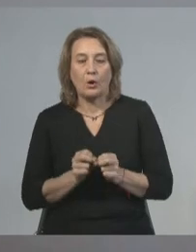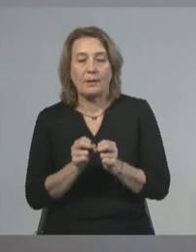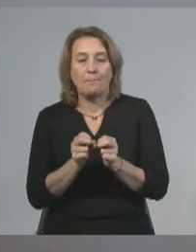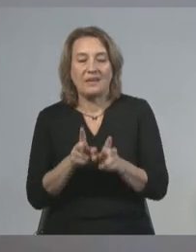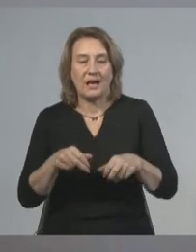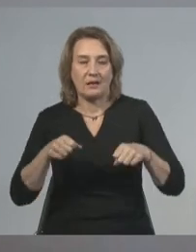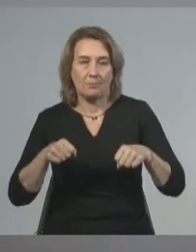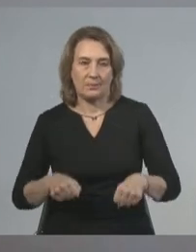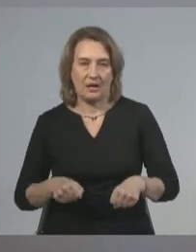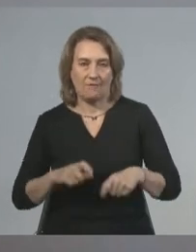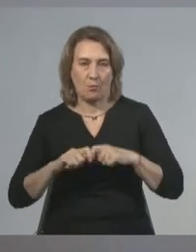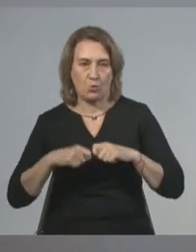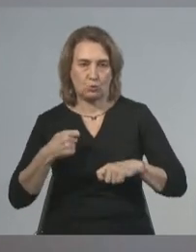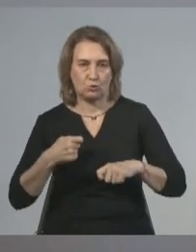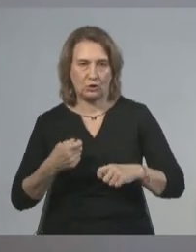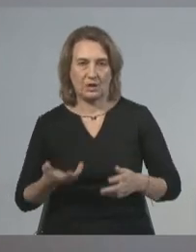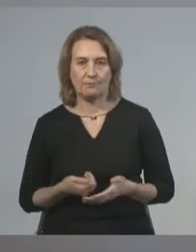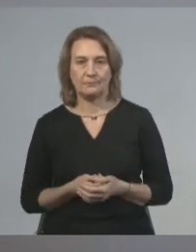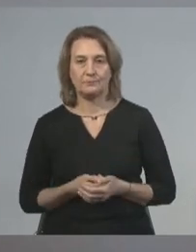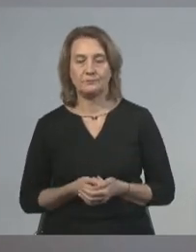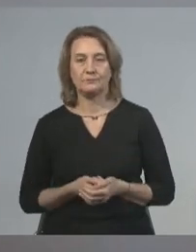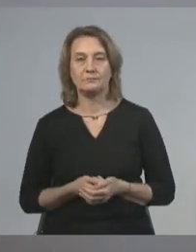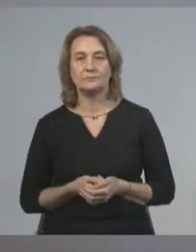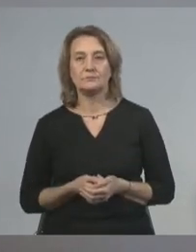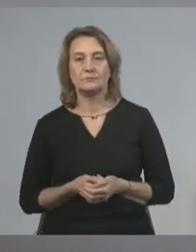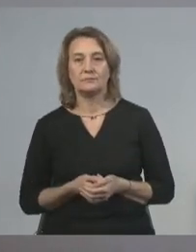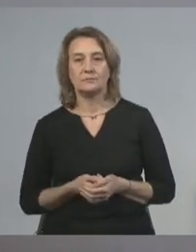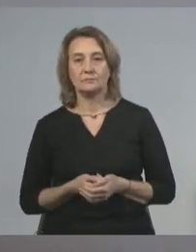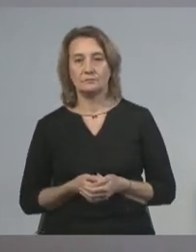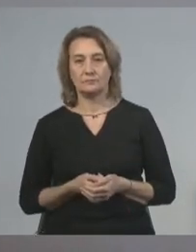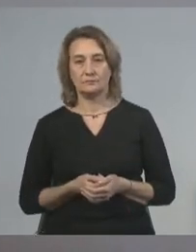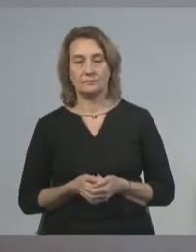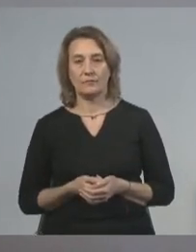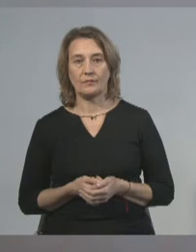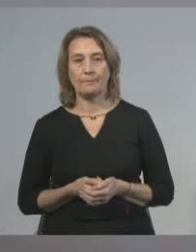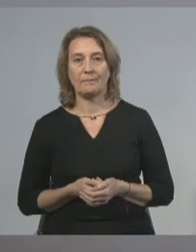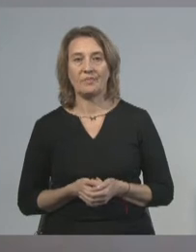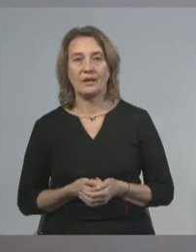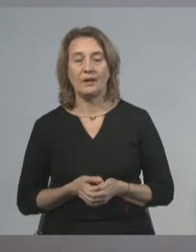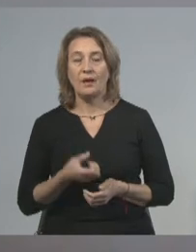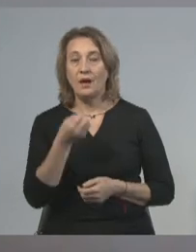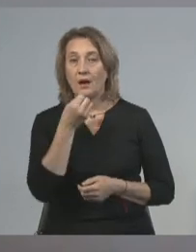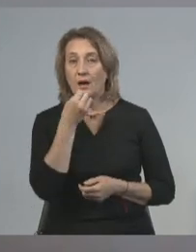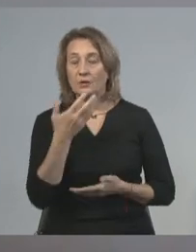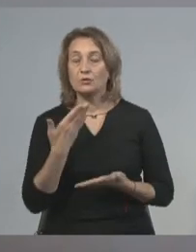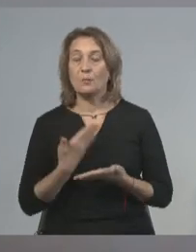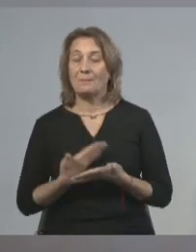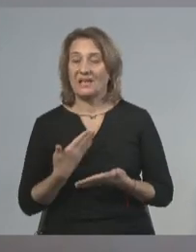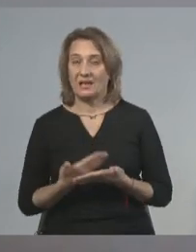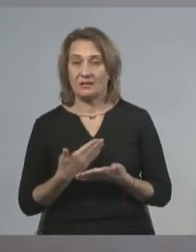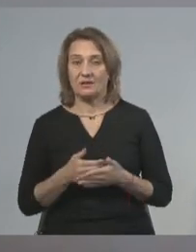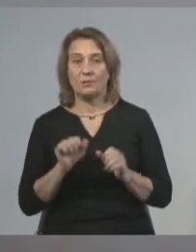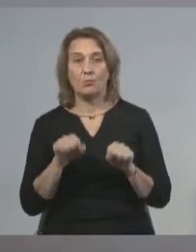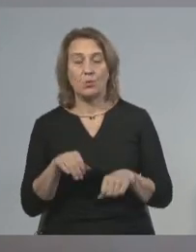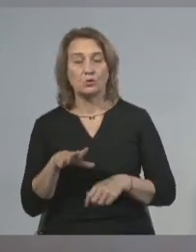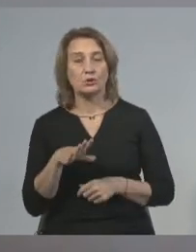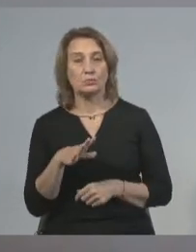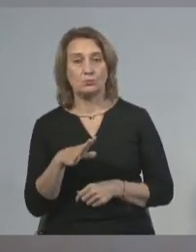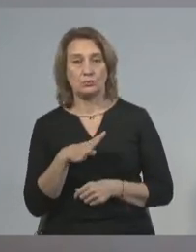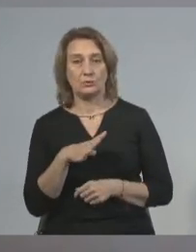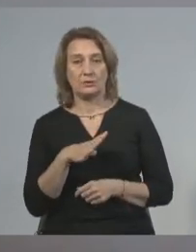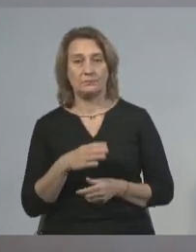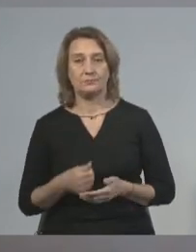a gender-based violence involvement and a good example of this would be a syria of media